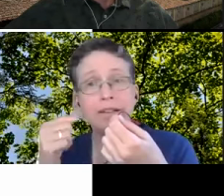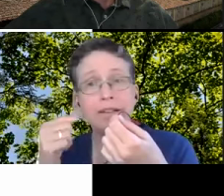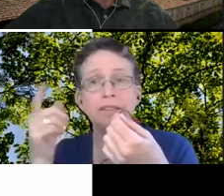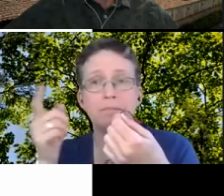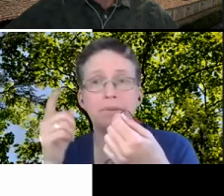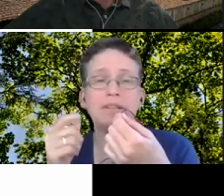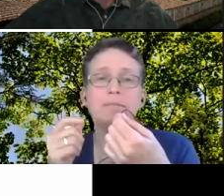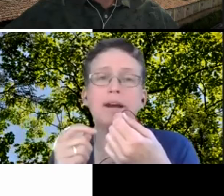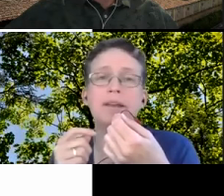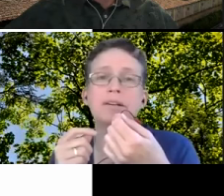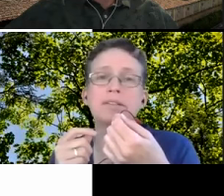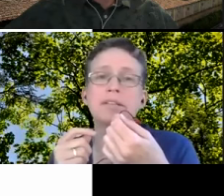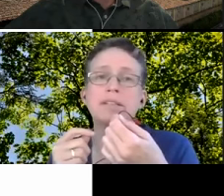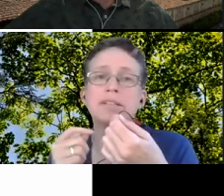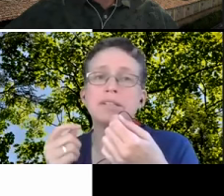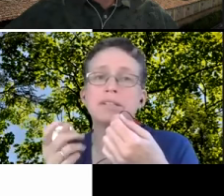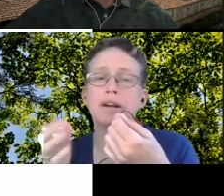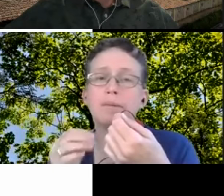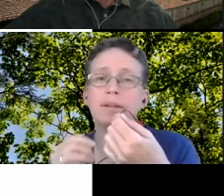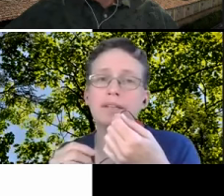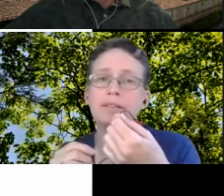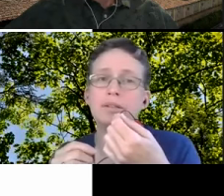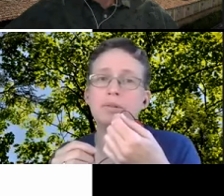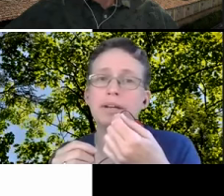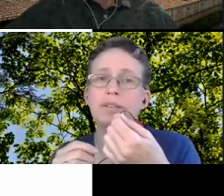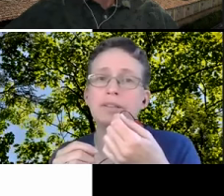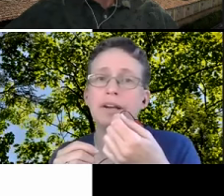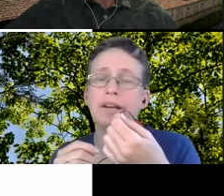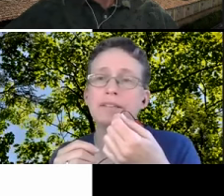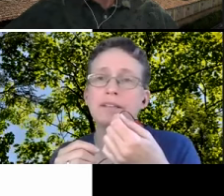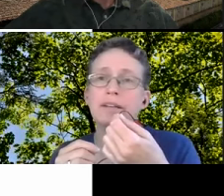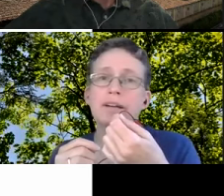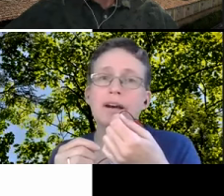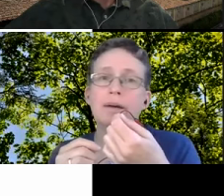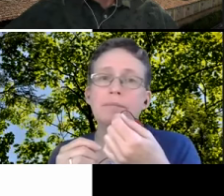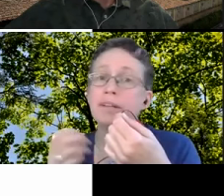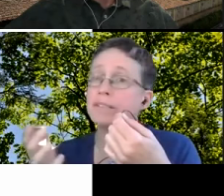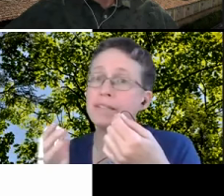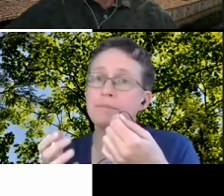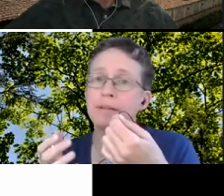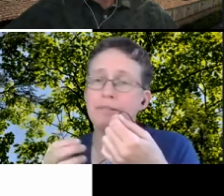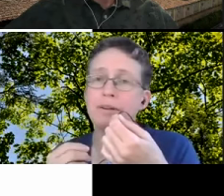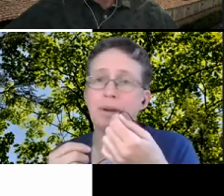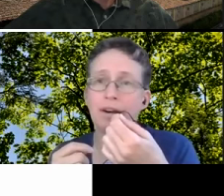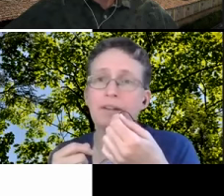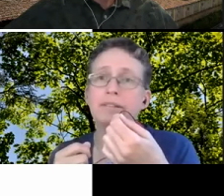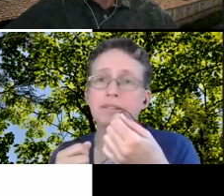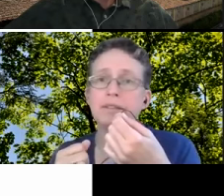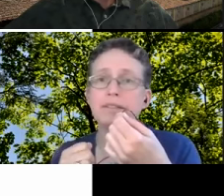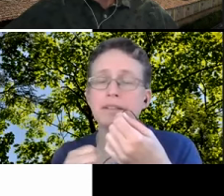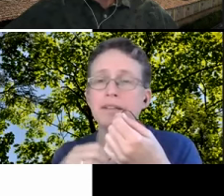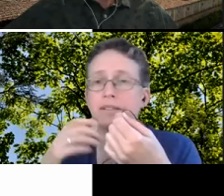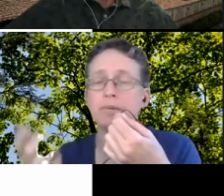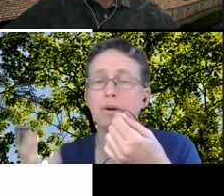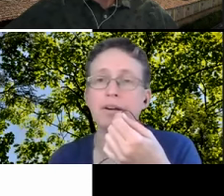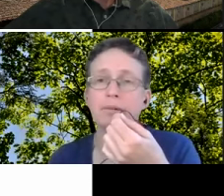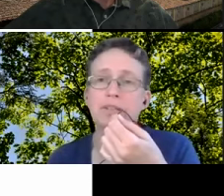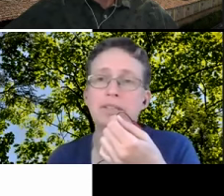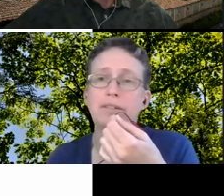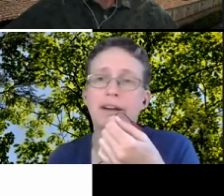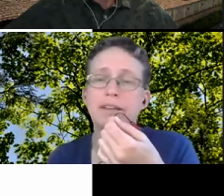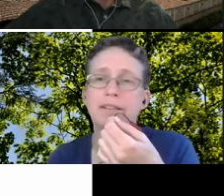our identities are perceived by others conditions our ability to enjoy natural areas, not just in cities, but everywhere. So this is a